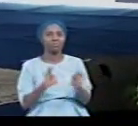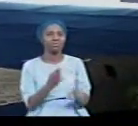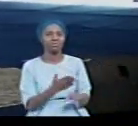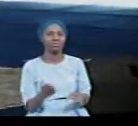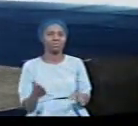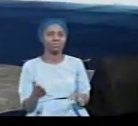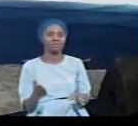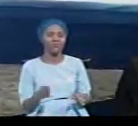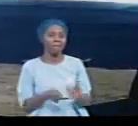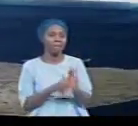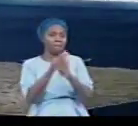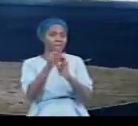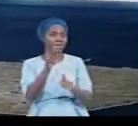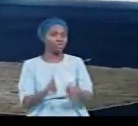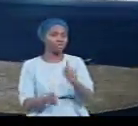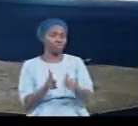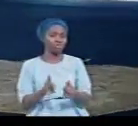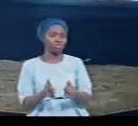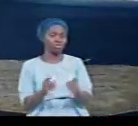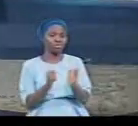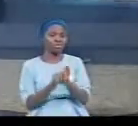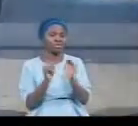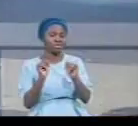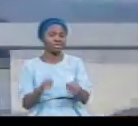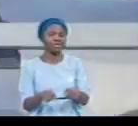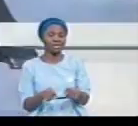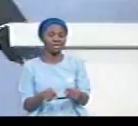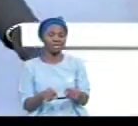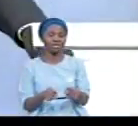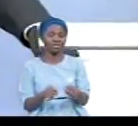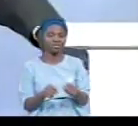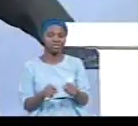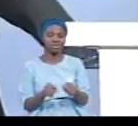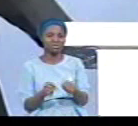can overlook what is of